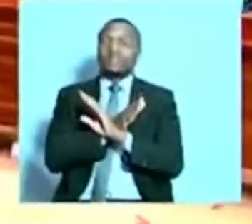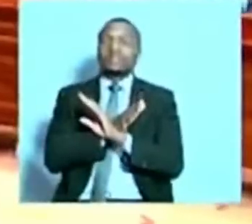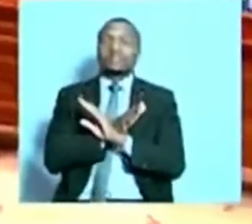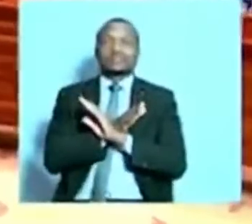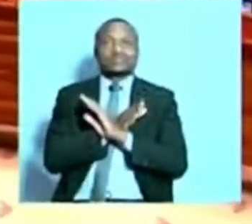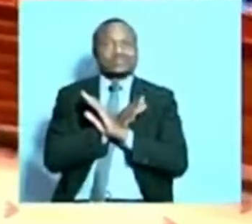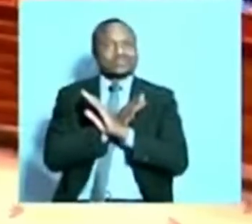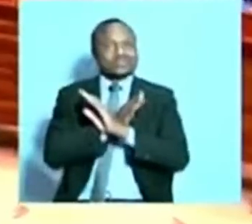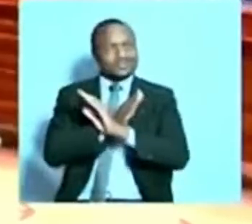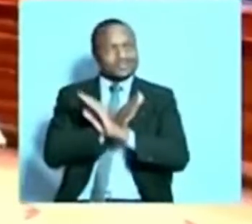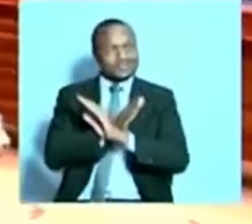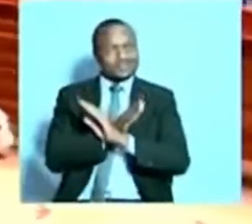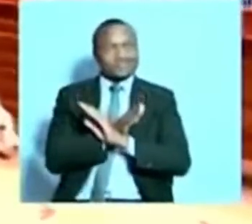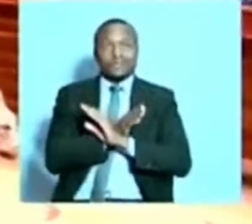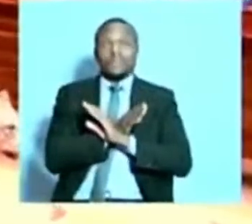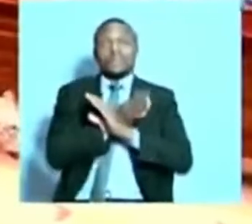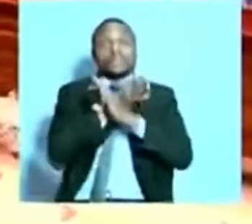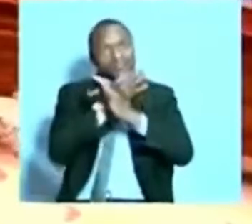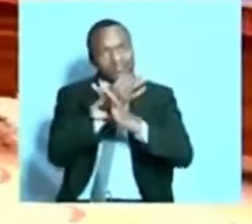Zambia,